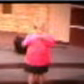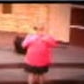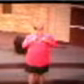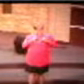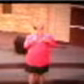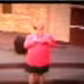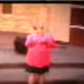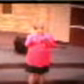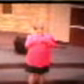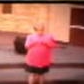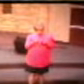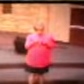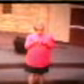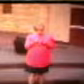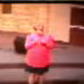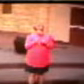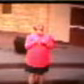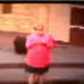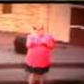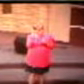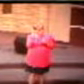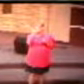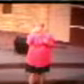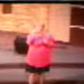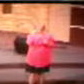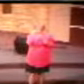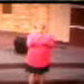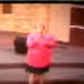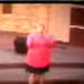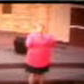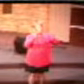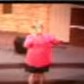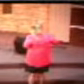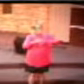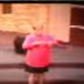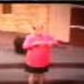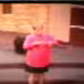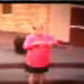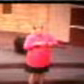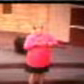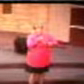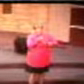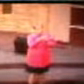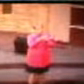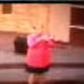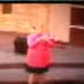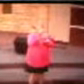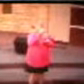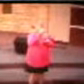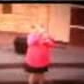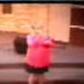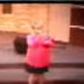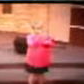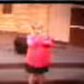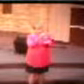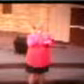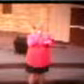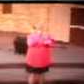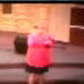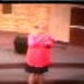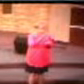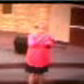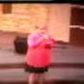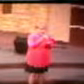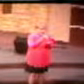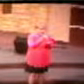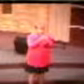cup, you answer the question, "Can you drink this cup?" You are saying, "You will be poured out for the sake of the